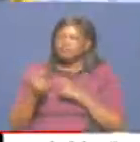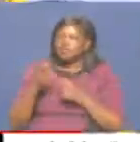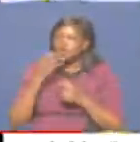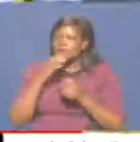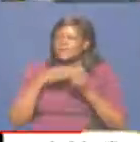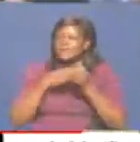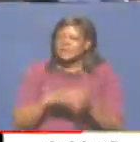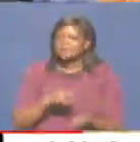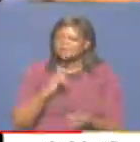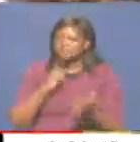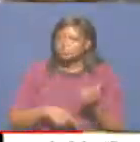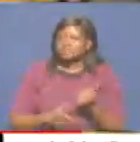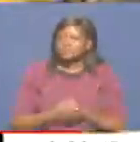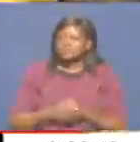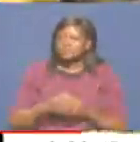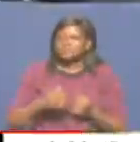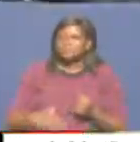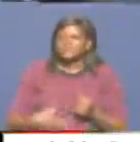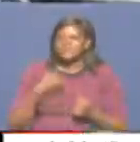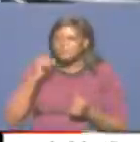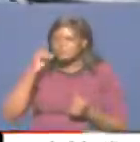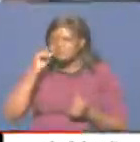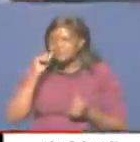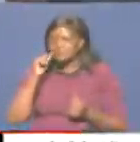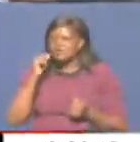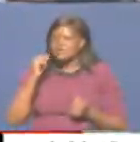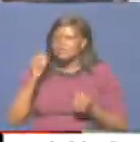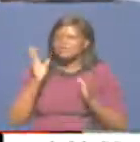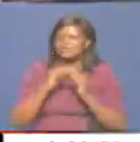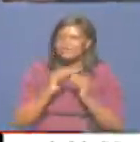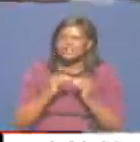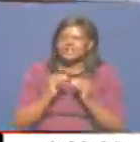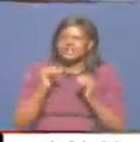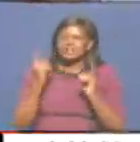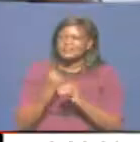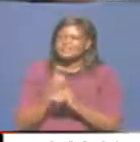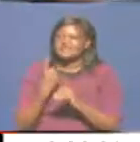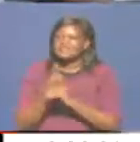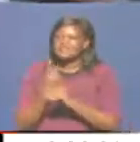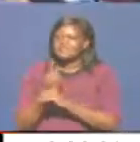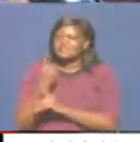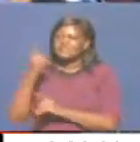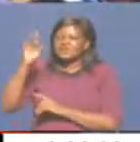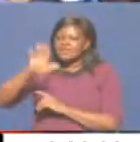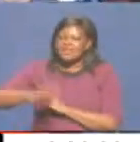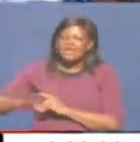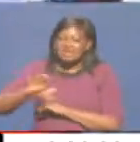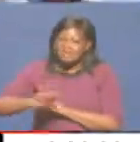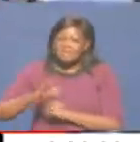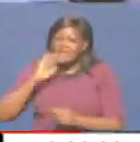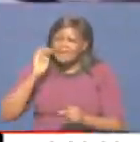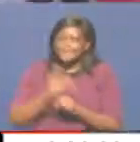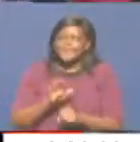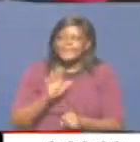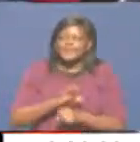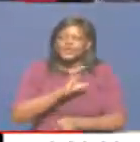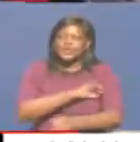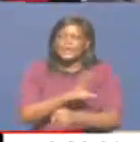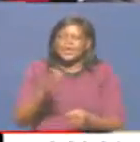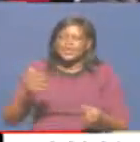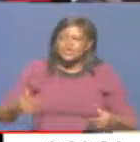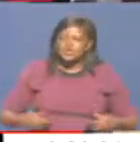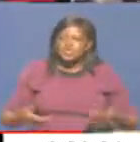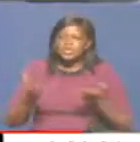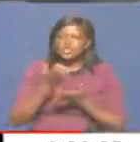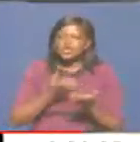traversed the island holding meetings in Peketoni, Kizingitini and Mkungini, pledging to empower the youth